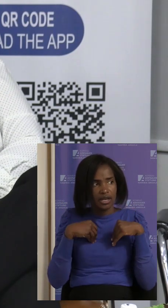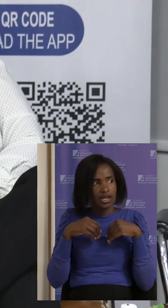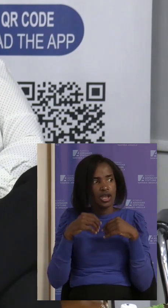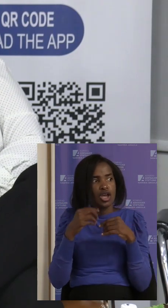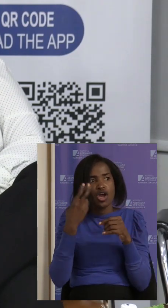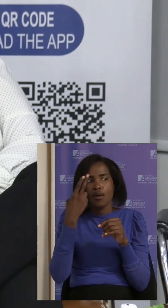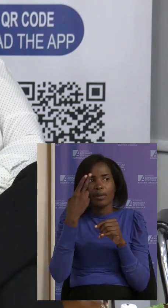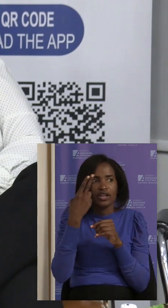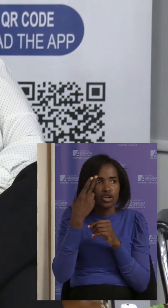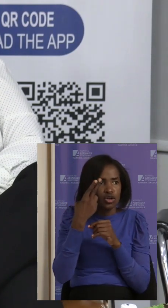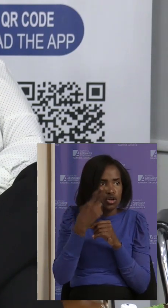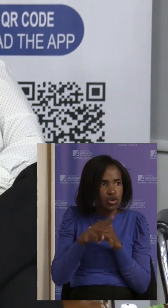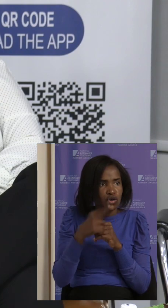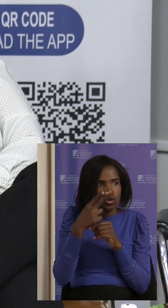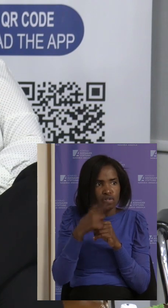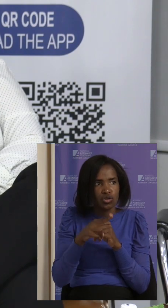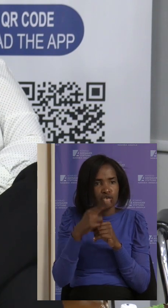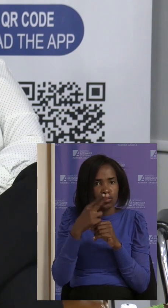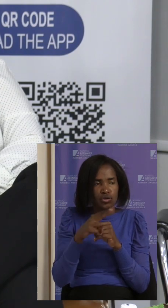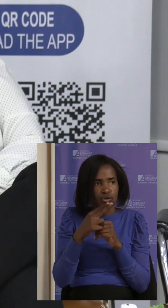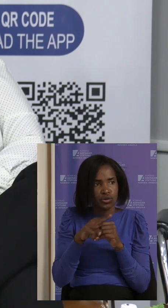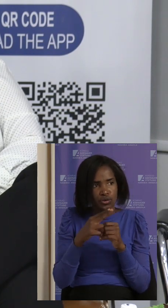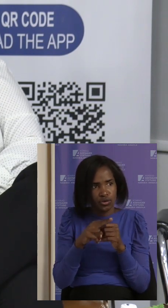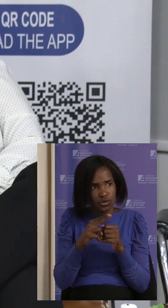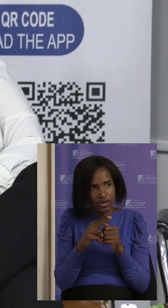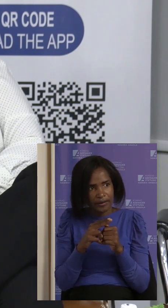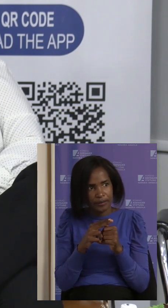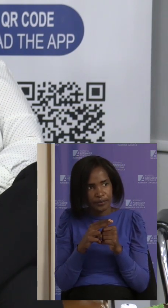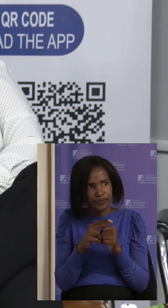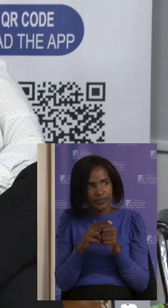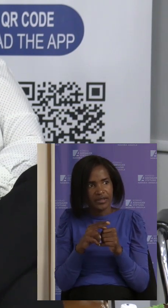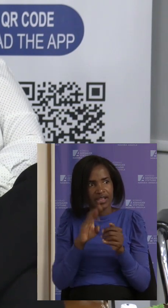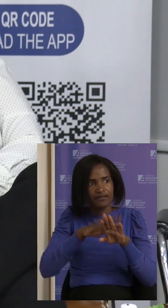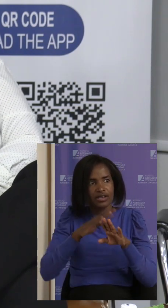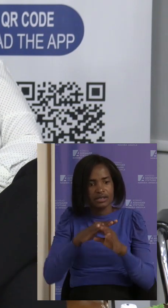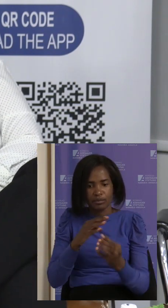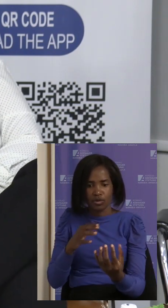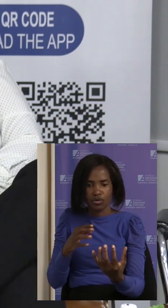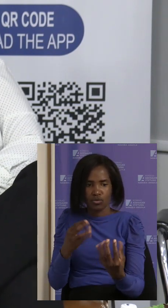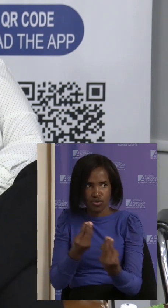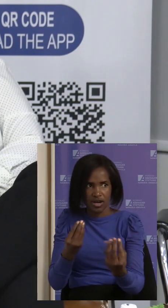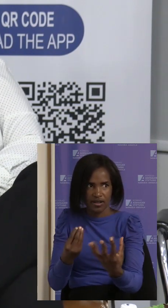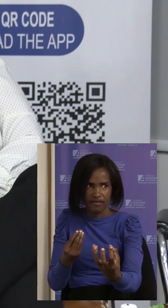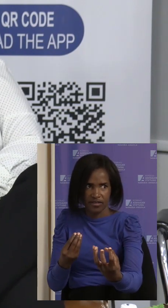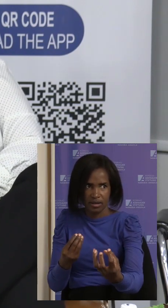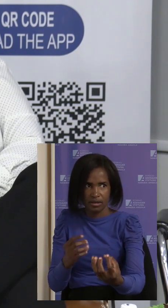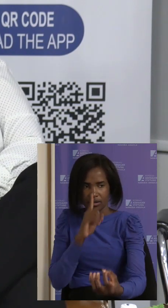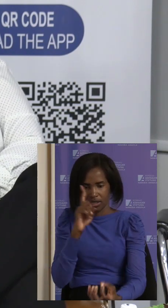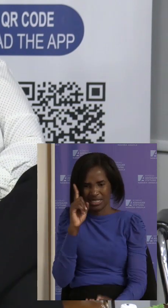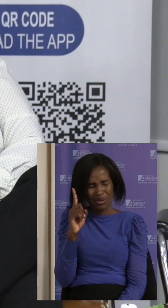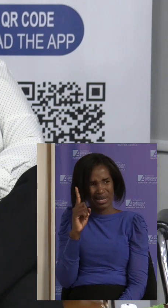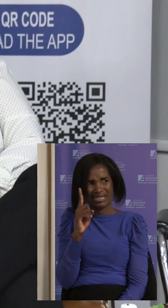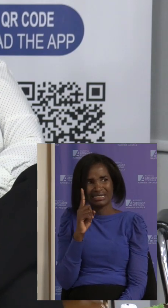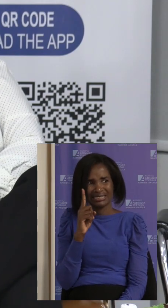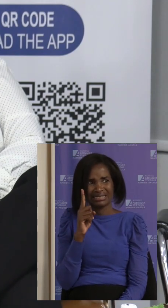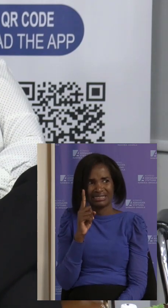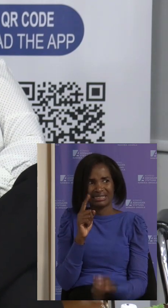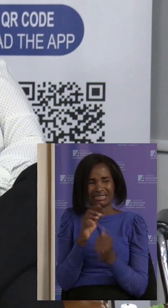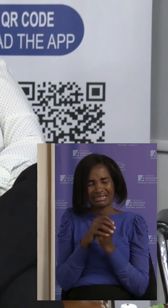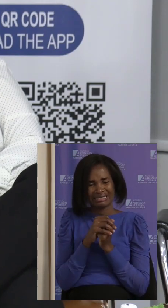the expense of numbers, and these are the teacher-learner ratios that must be right, and of course